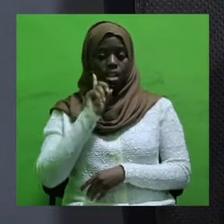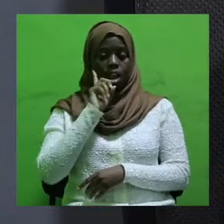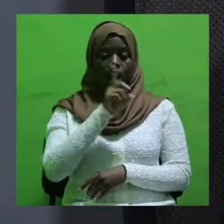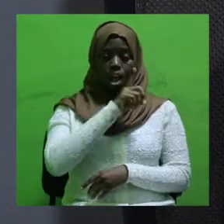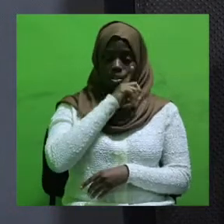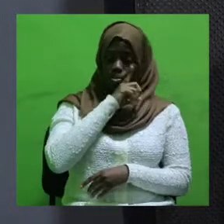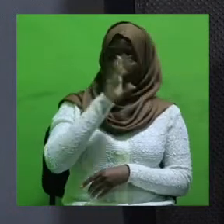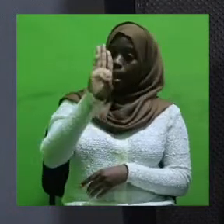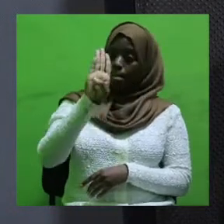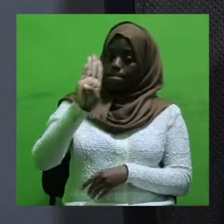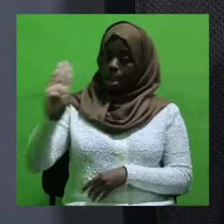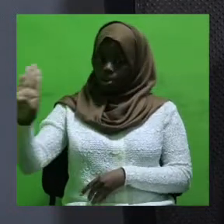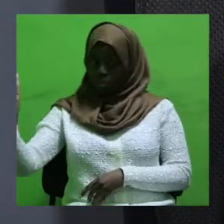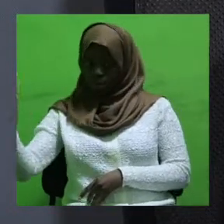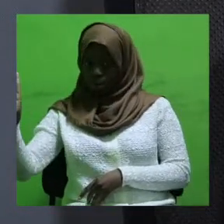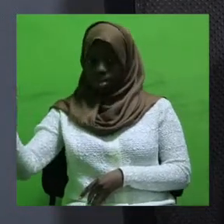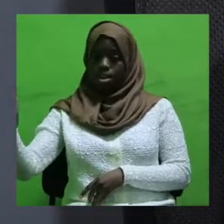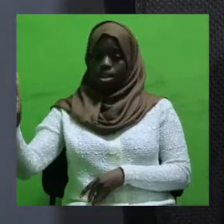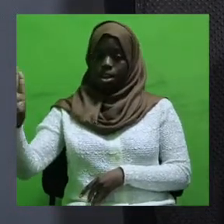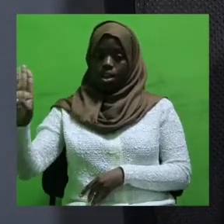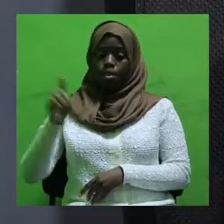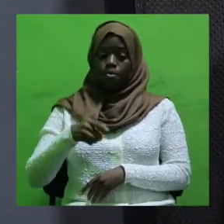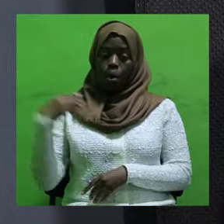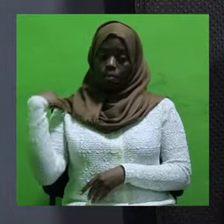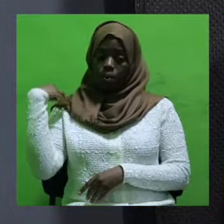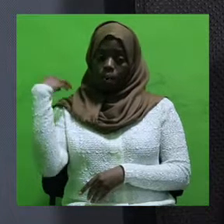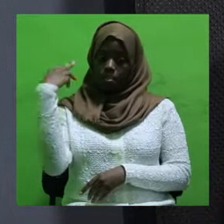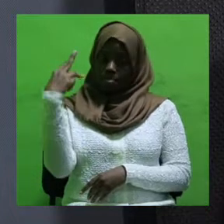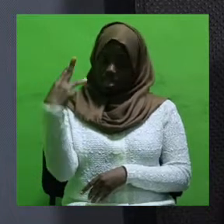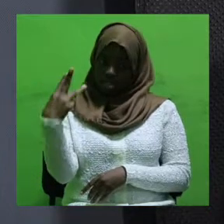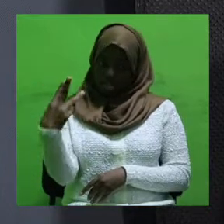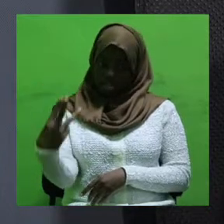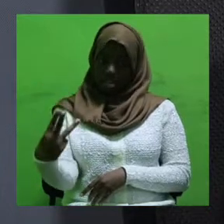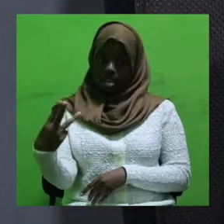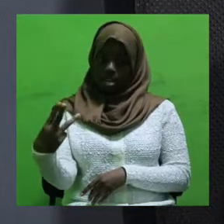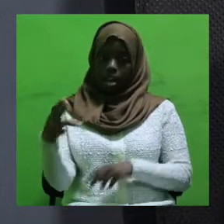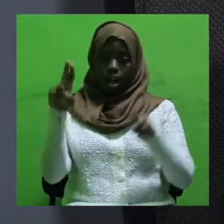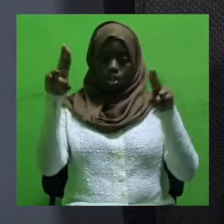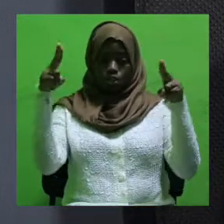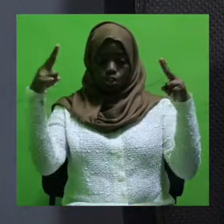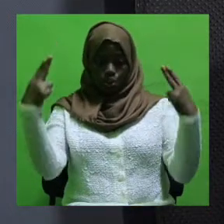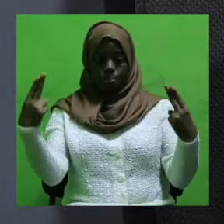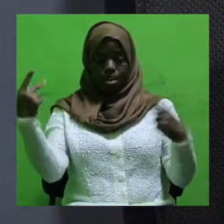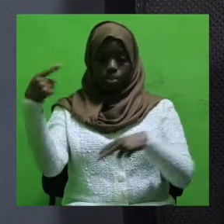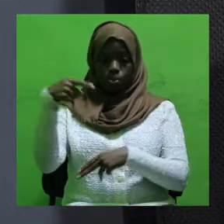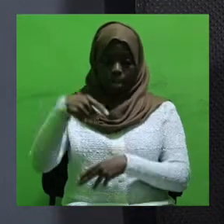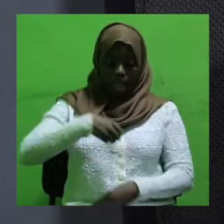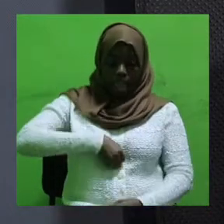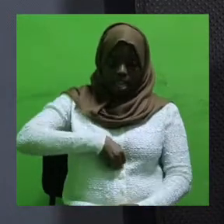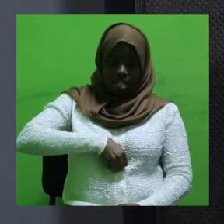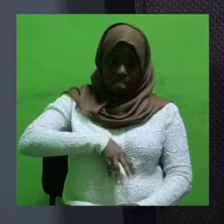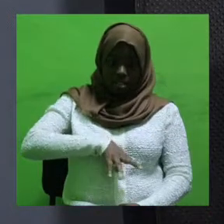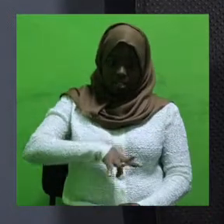on biology. This time we're going to be looking at the Form 3 syllabus, whereby our